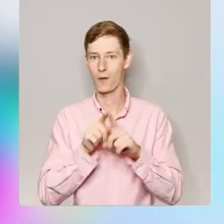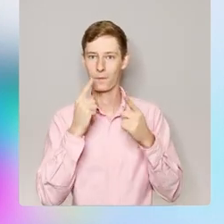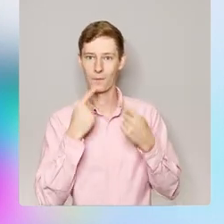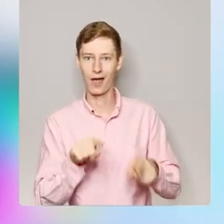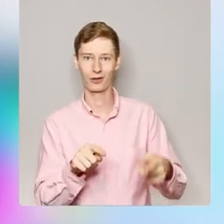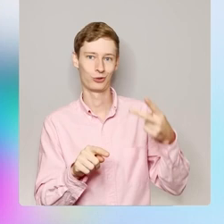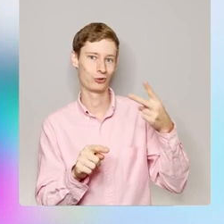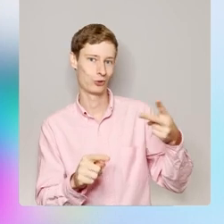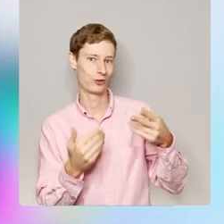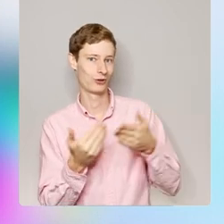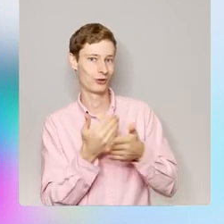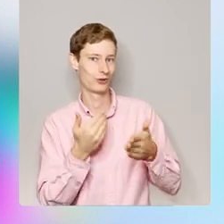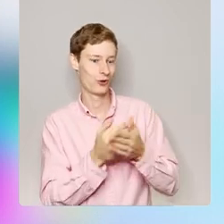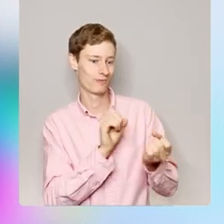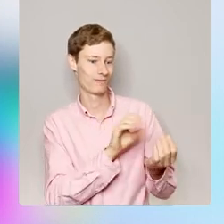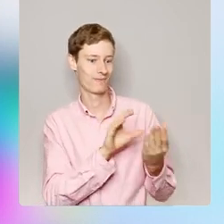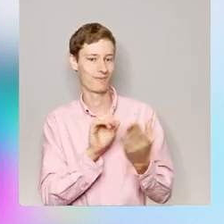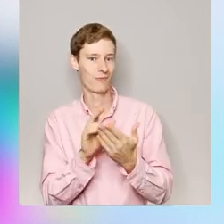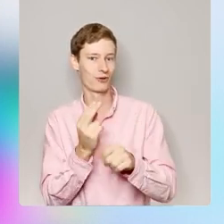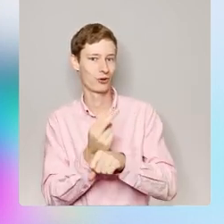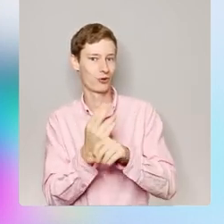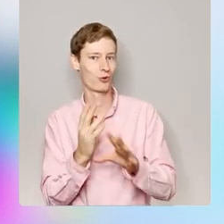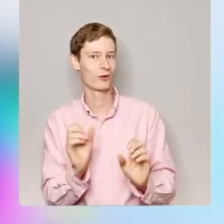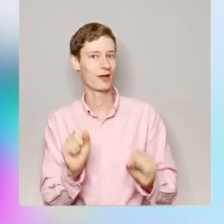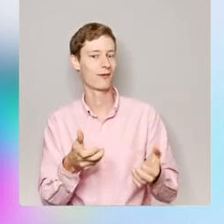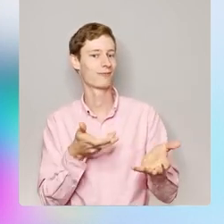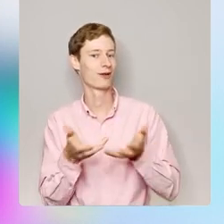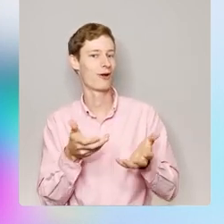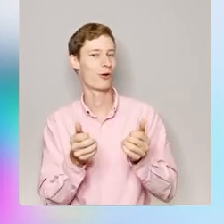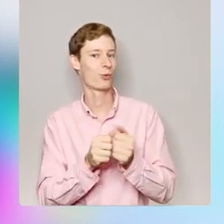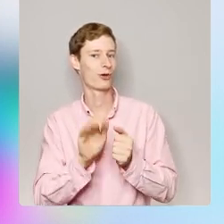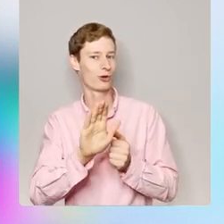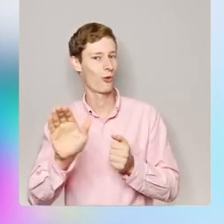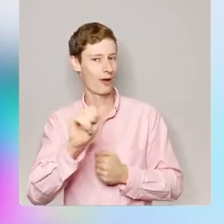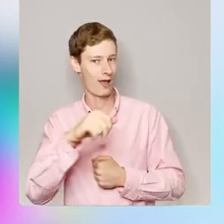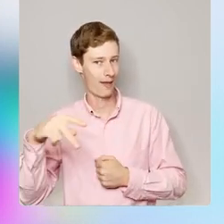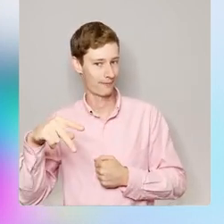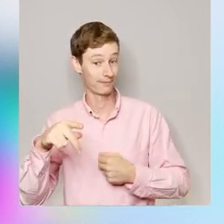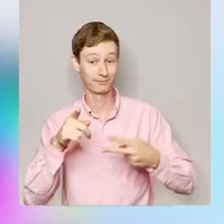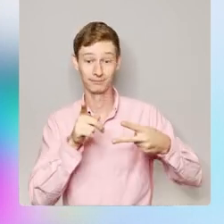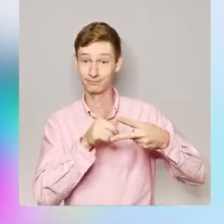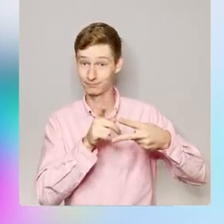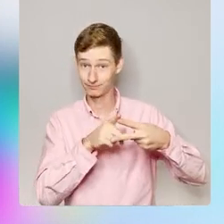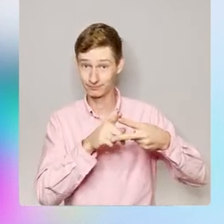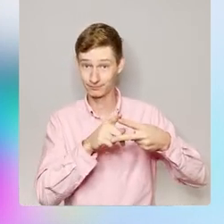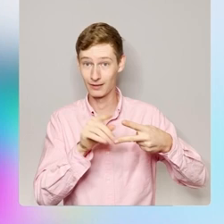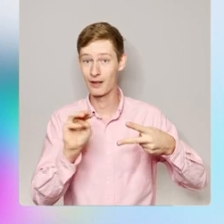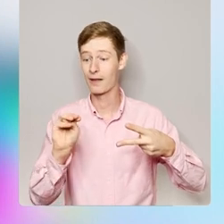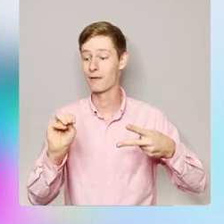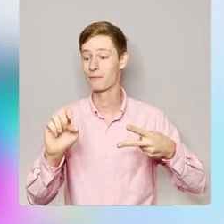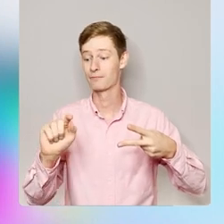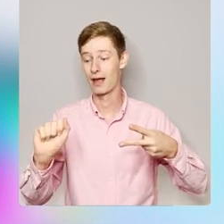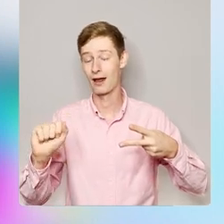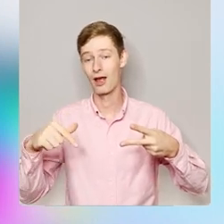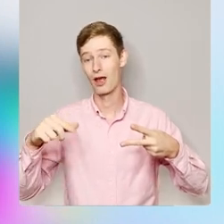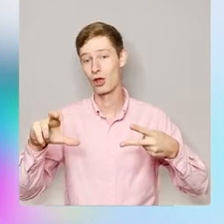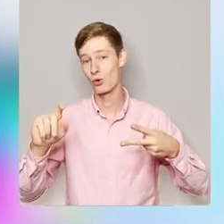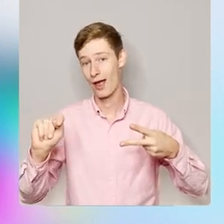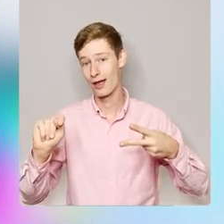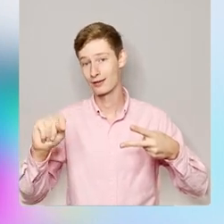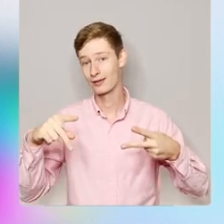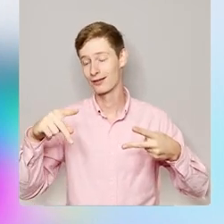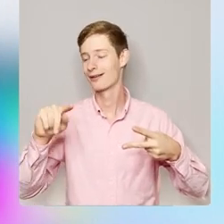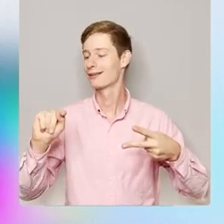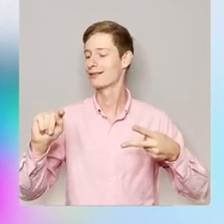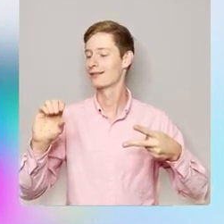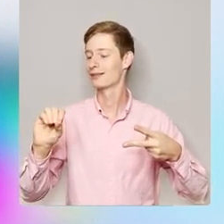announced two new ways for users to interact with your apps. First is the MetaQuest Touch